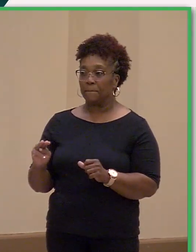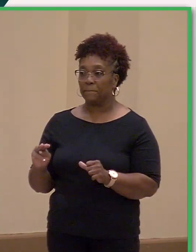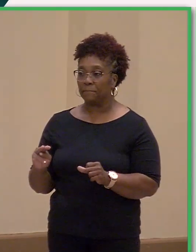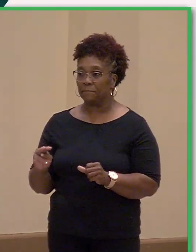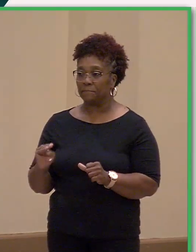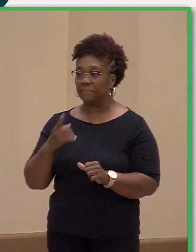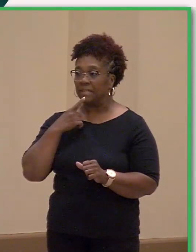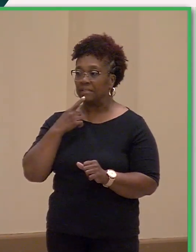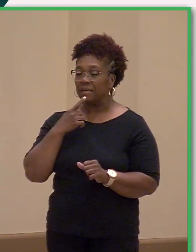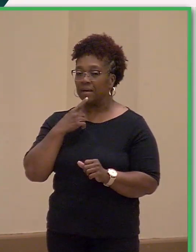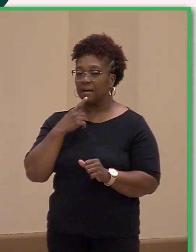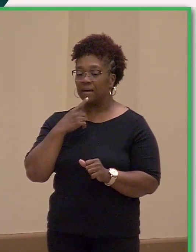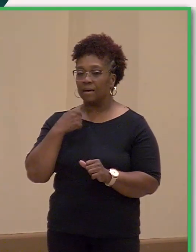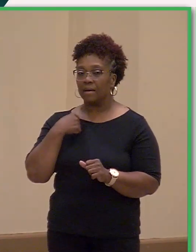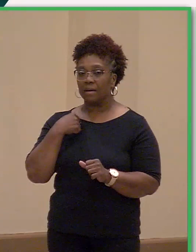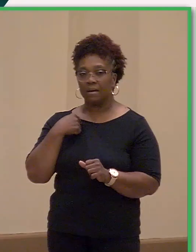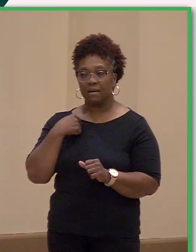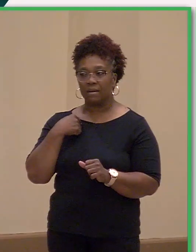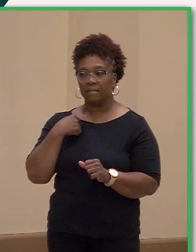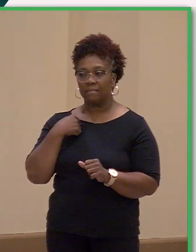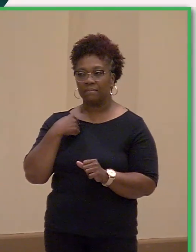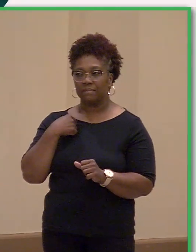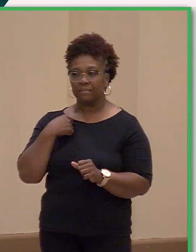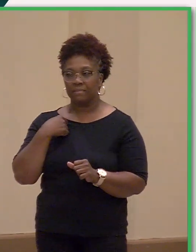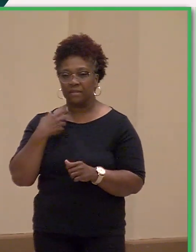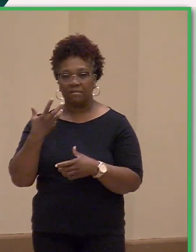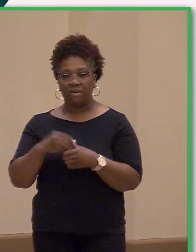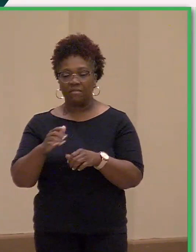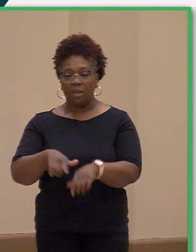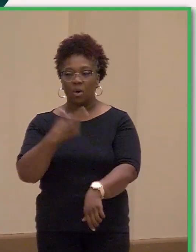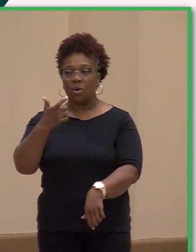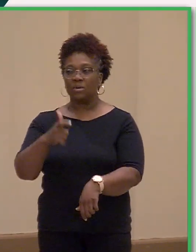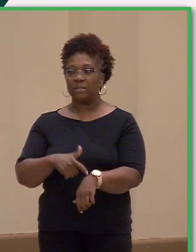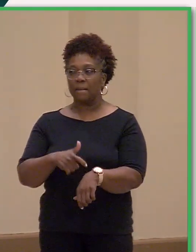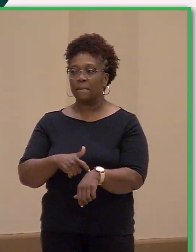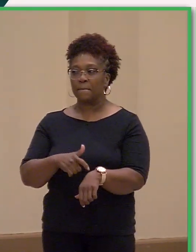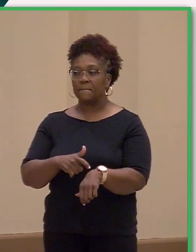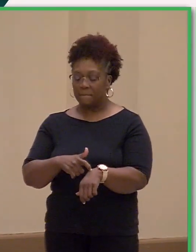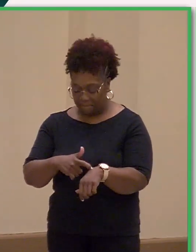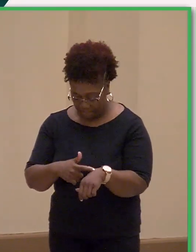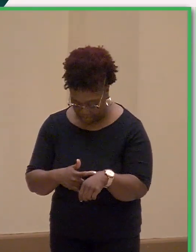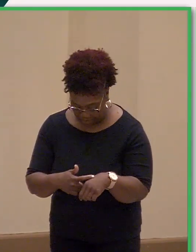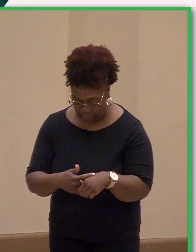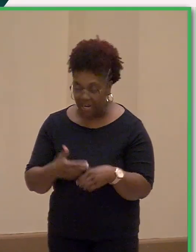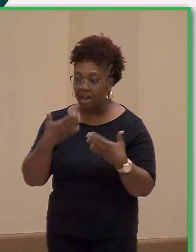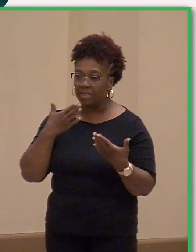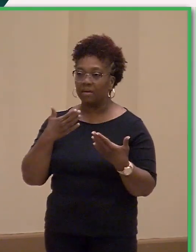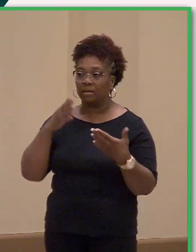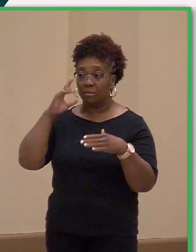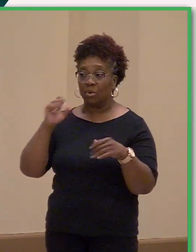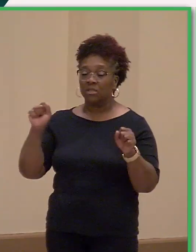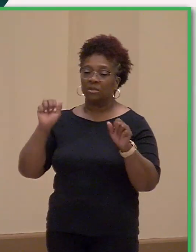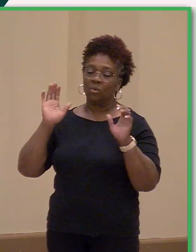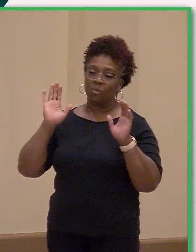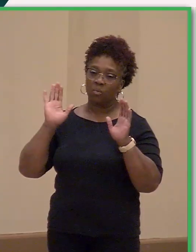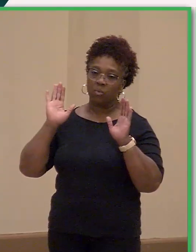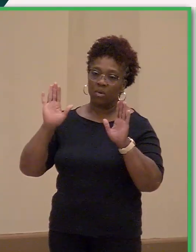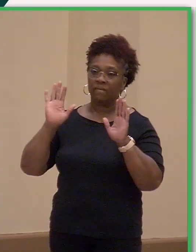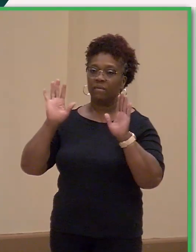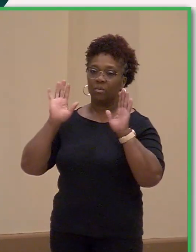Like I said, I've been an advocate for a long, long time, and I think she's a wonderful, wonderful